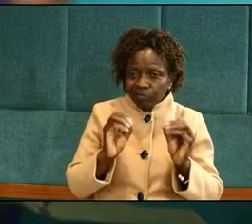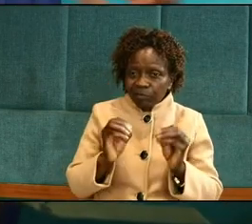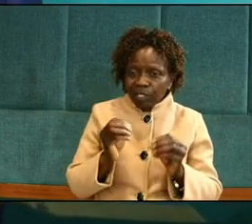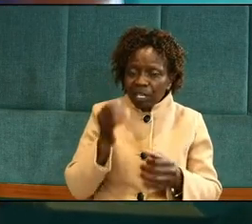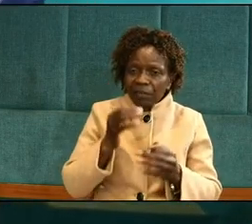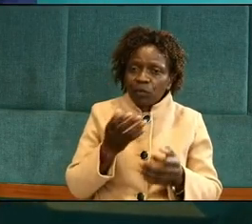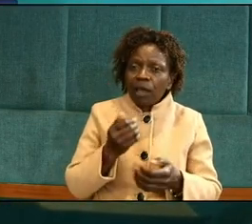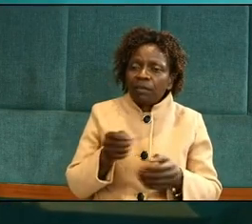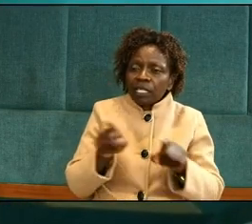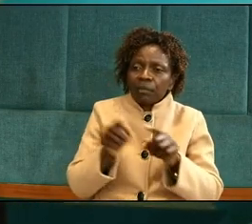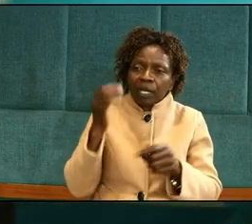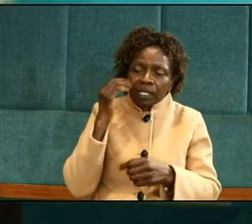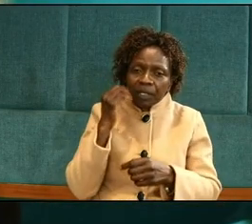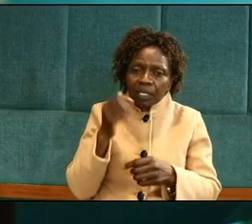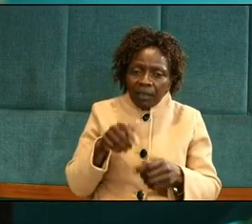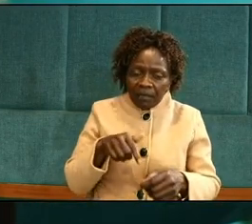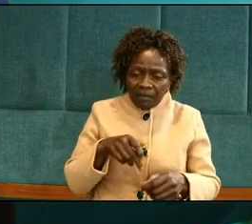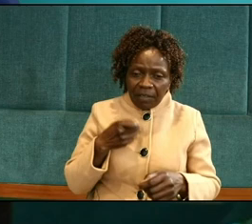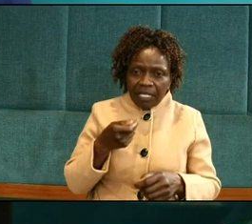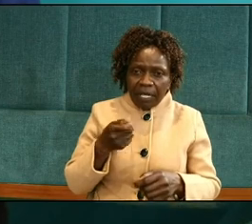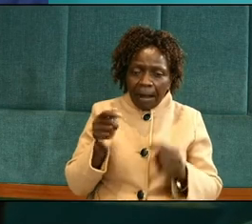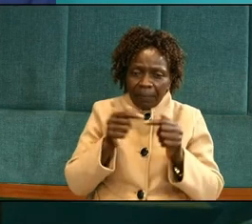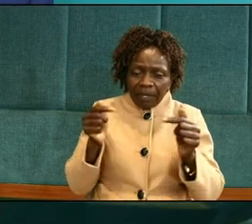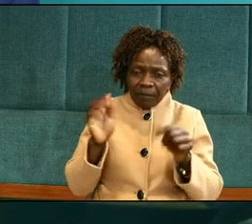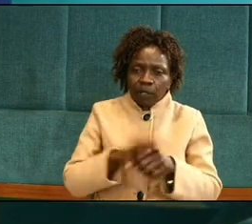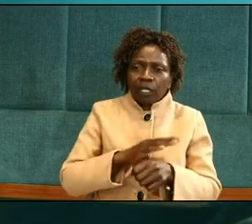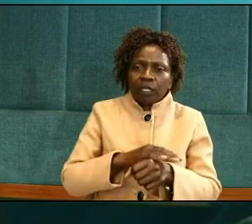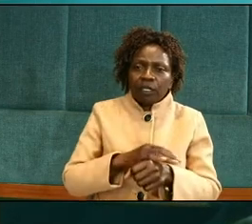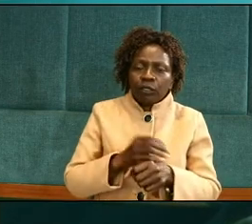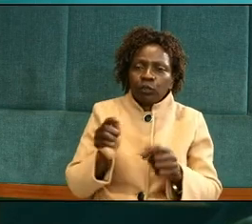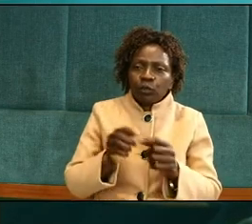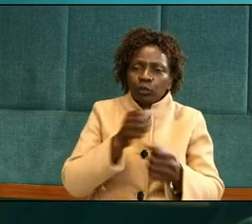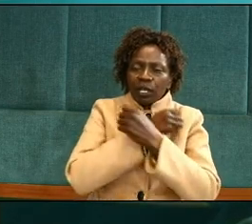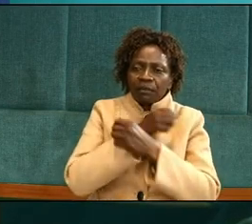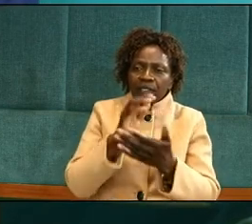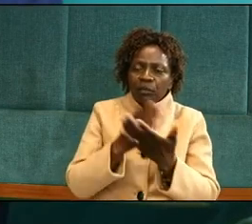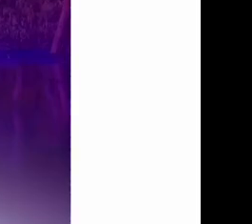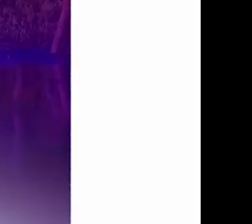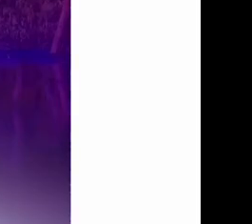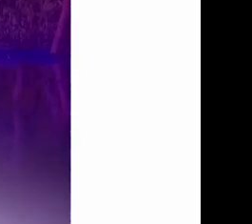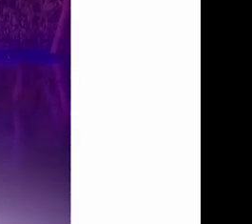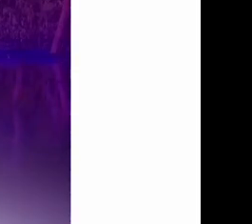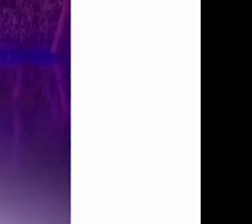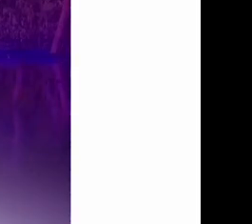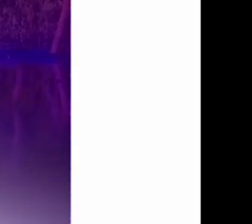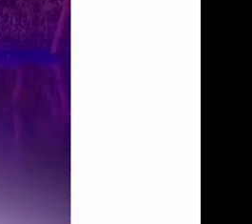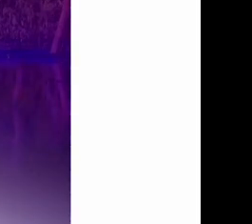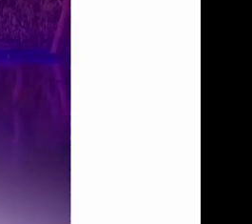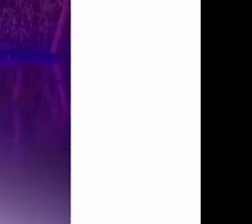where it feels painful to love someone. Number two is that marriage